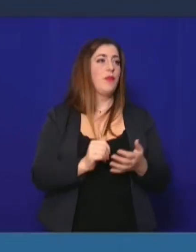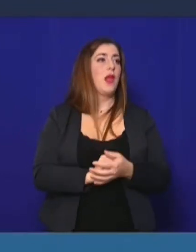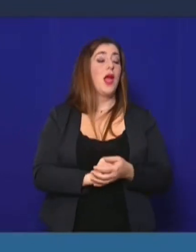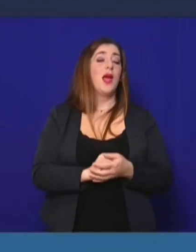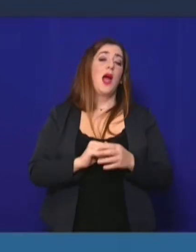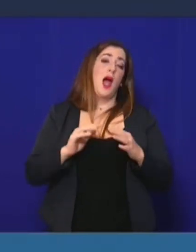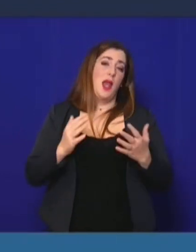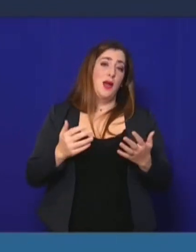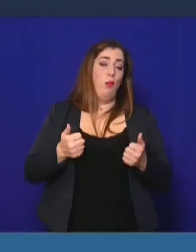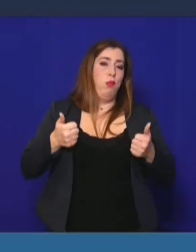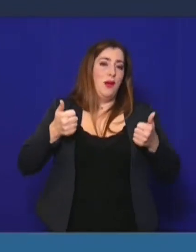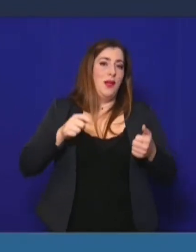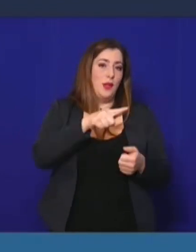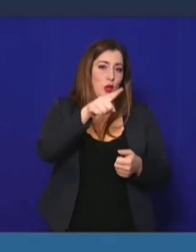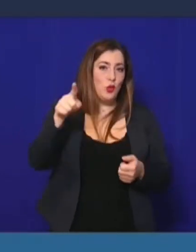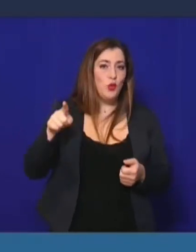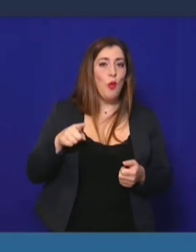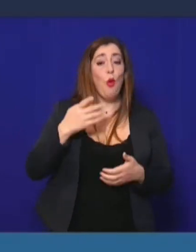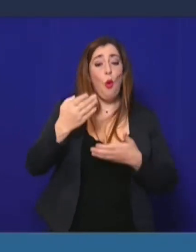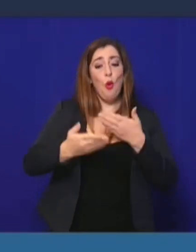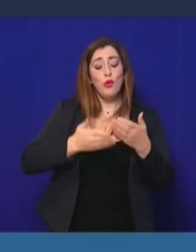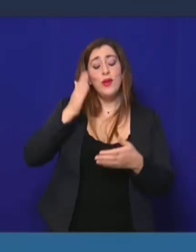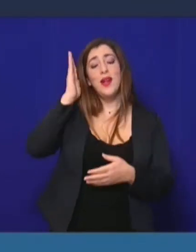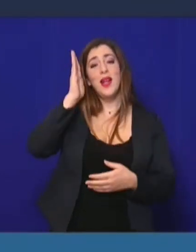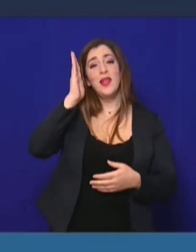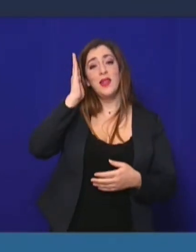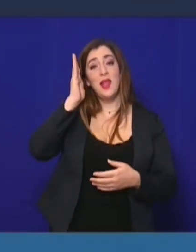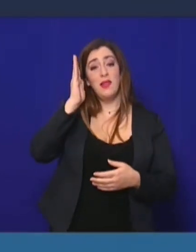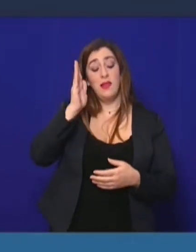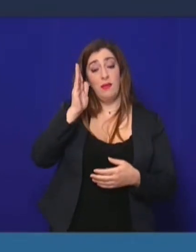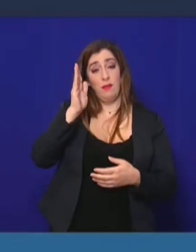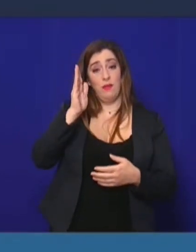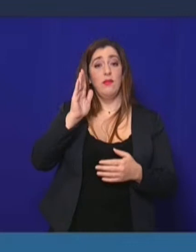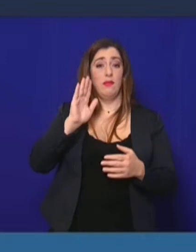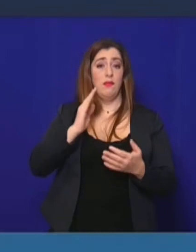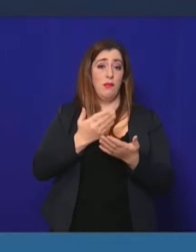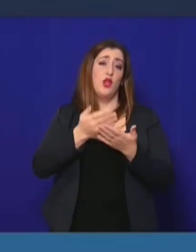ta' prevenzjoni u wkoll il-mezzi ta' mitigazzjoni li għandna.